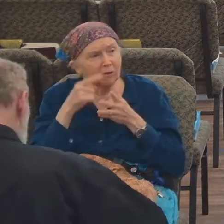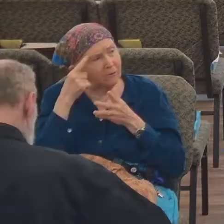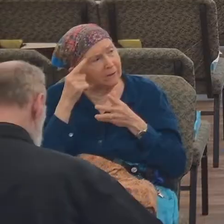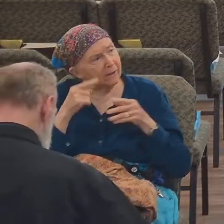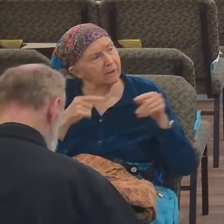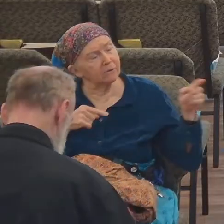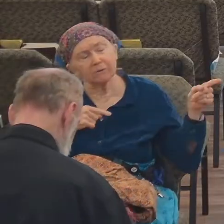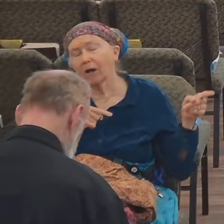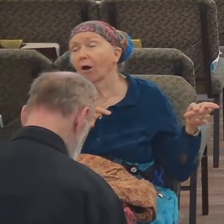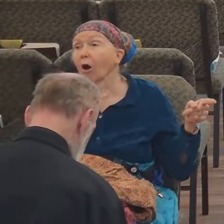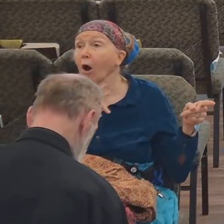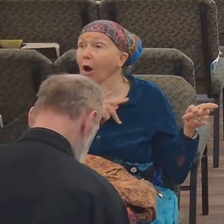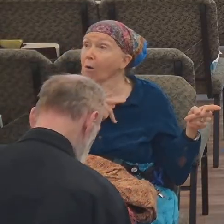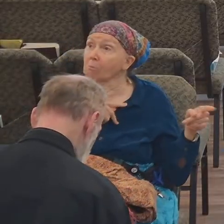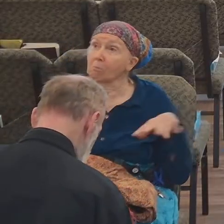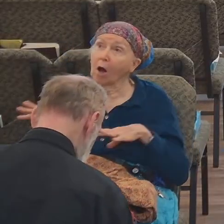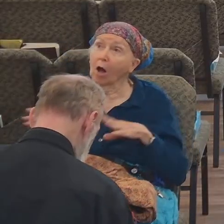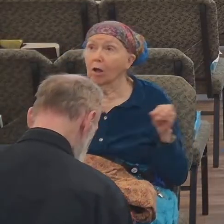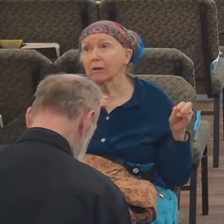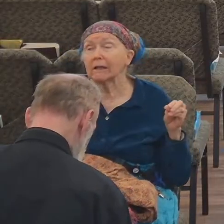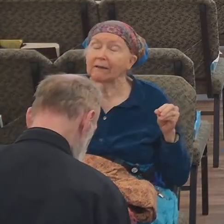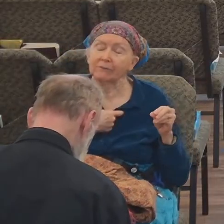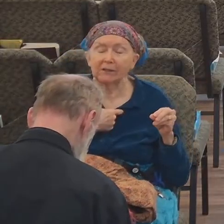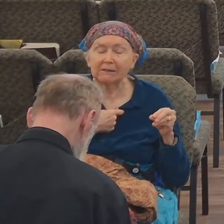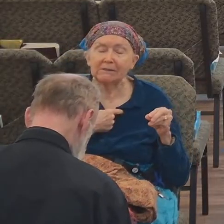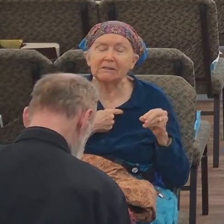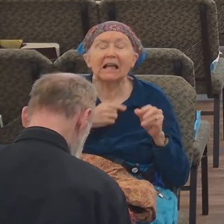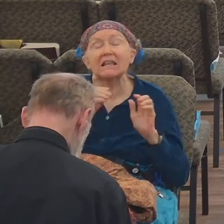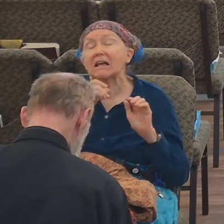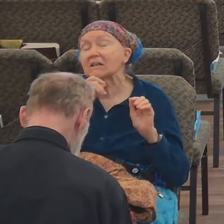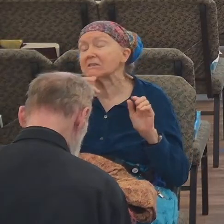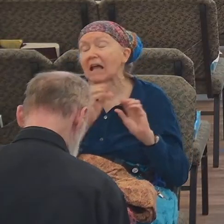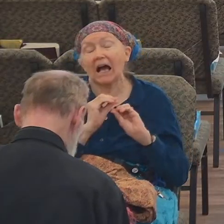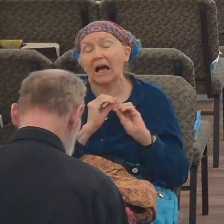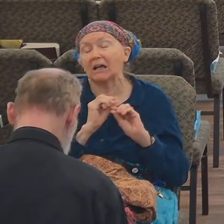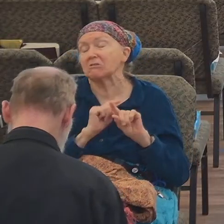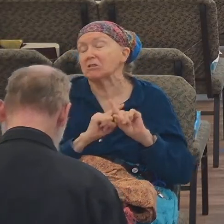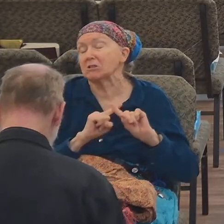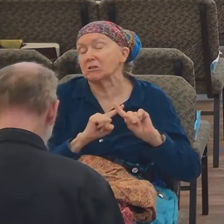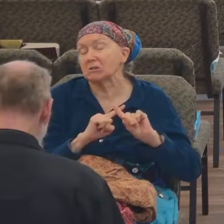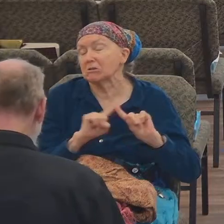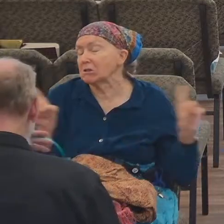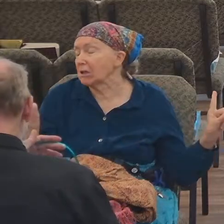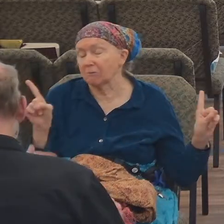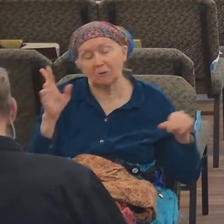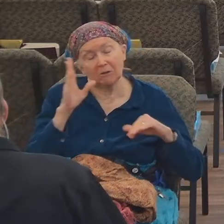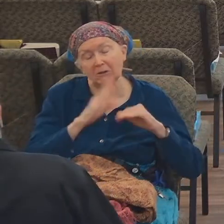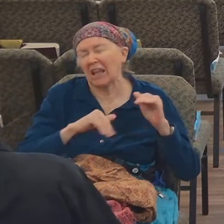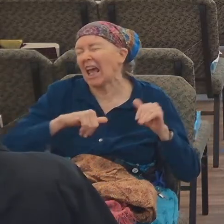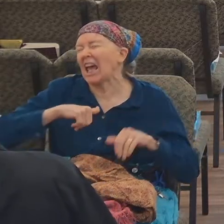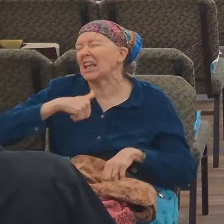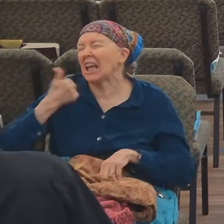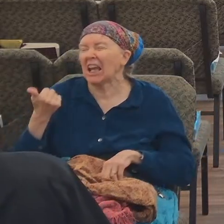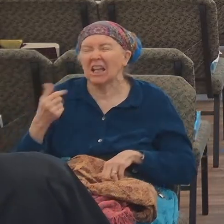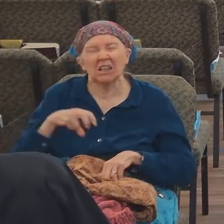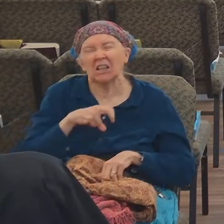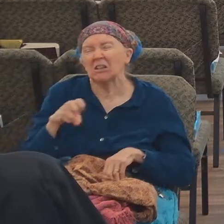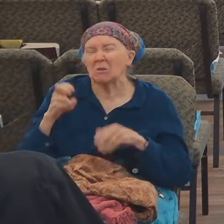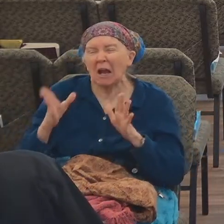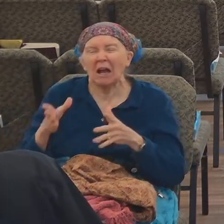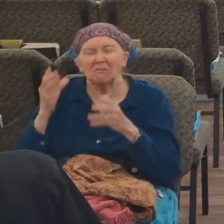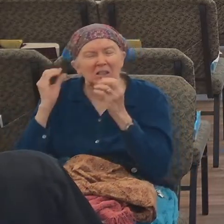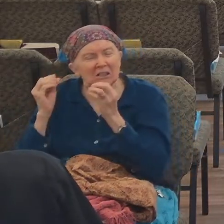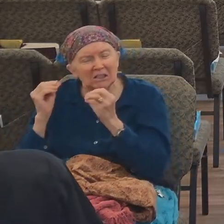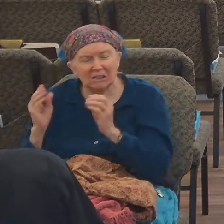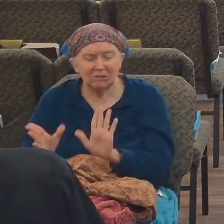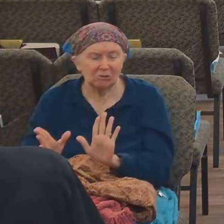Yeah, no different than anybody else, right? Right? No different than anybody else. There's no connection. He's just kind